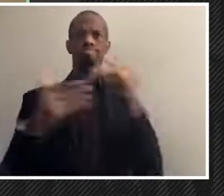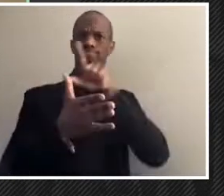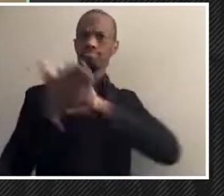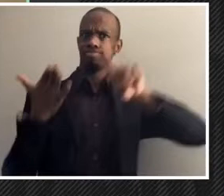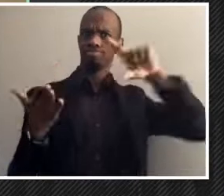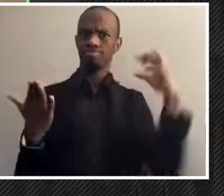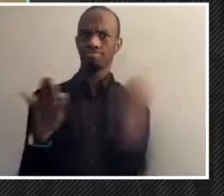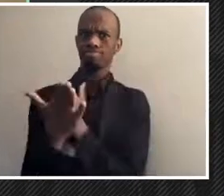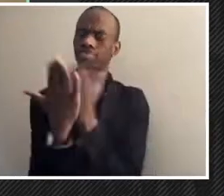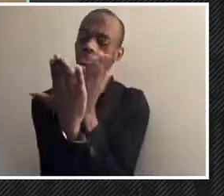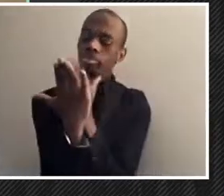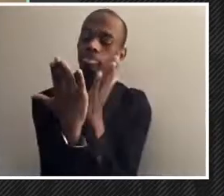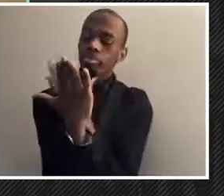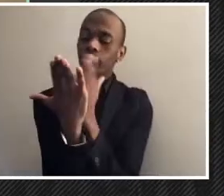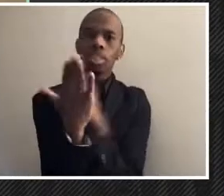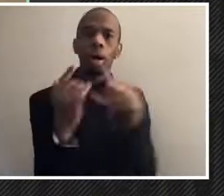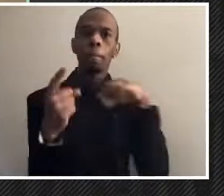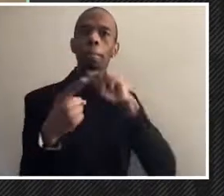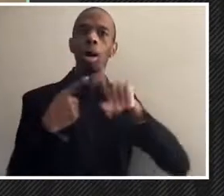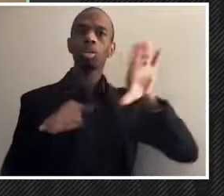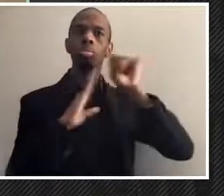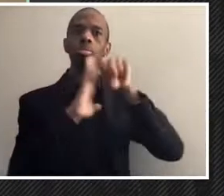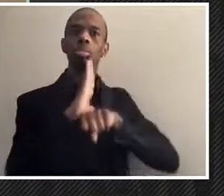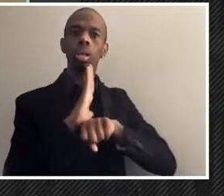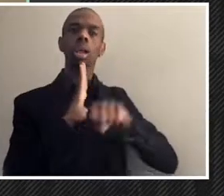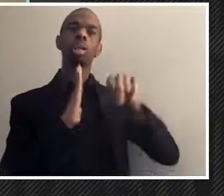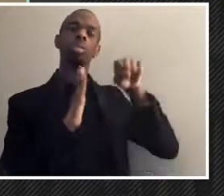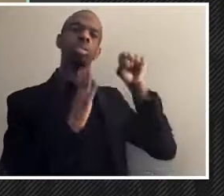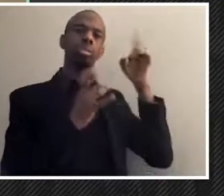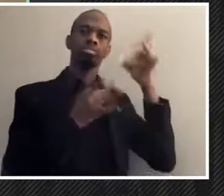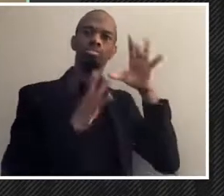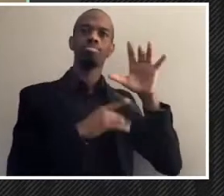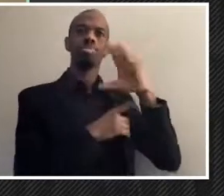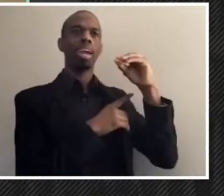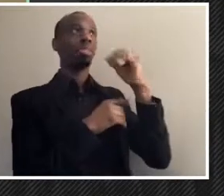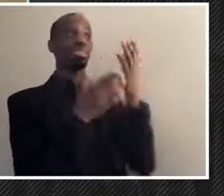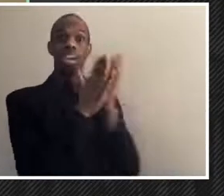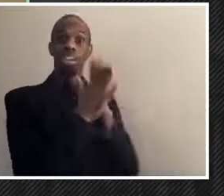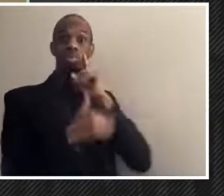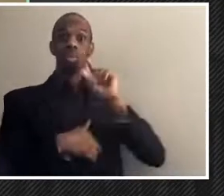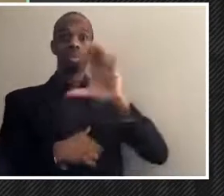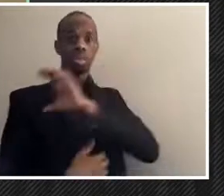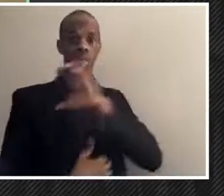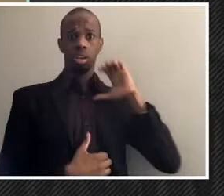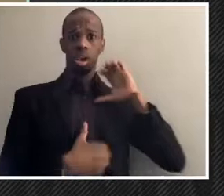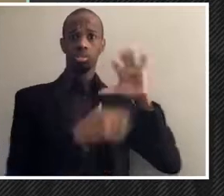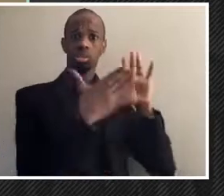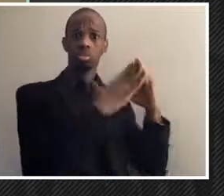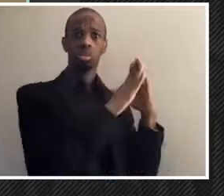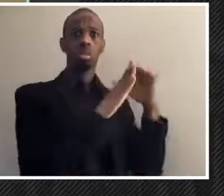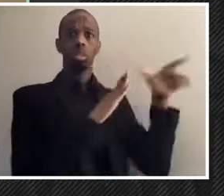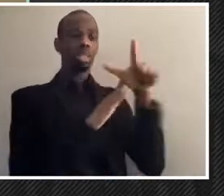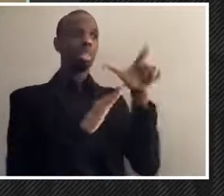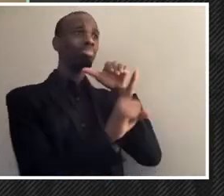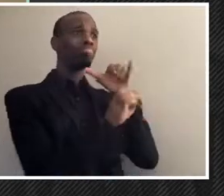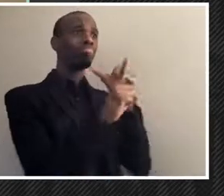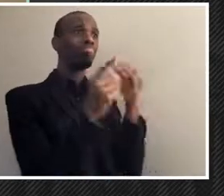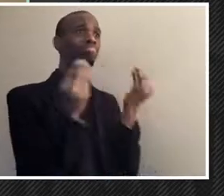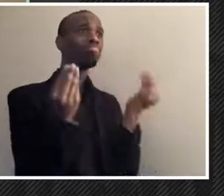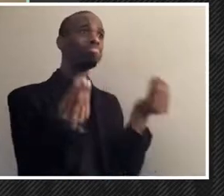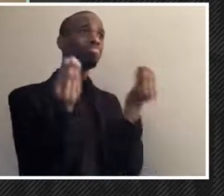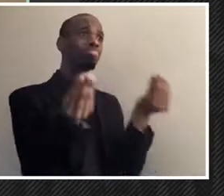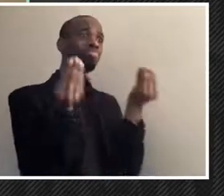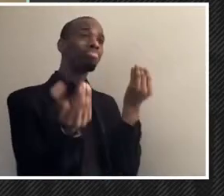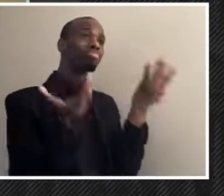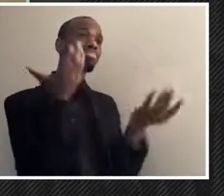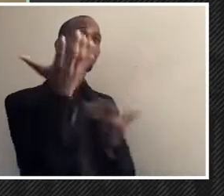share what you find and encourage others in your community to lobby those elected officials or keep your foot on their necks about it and build power